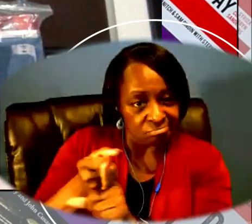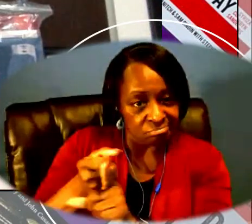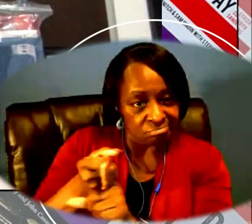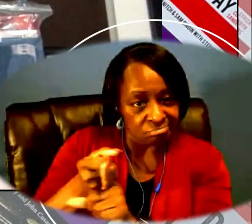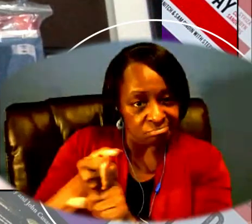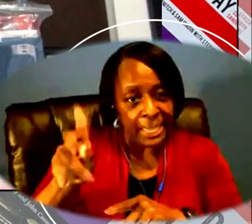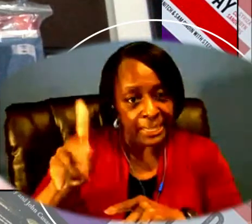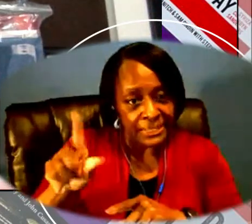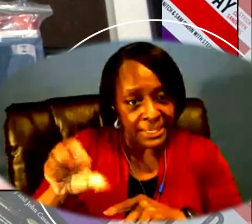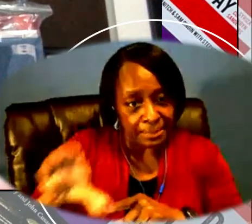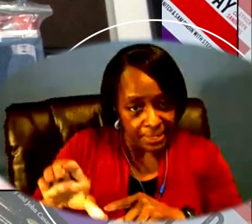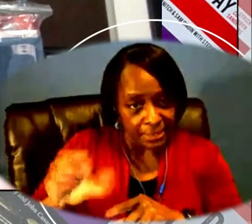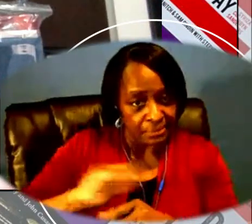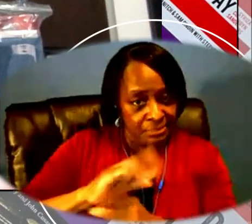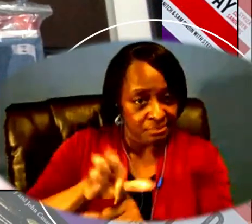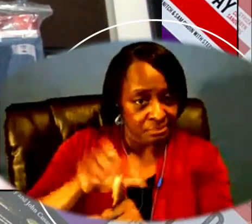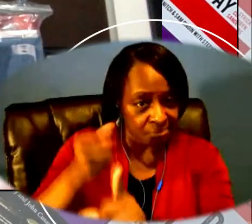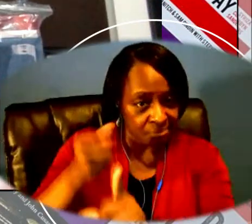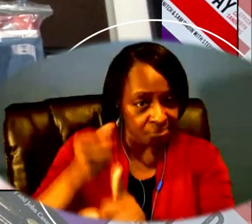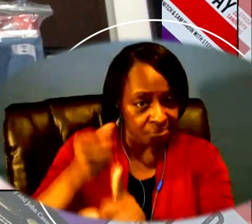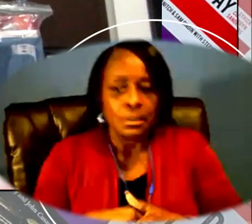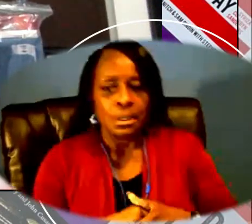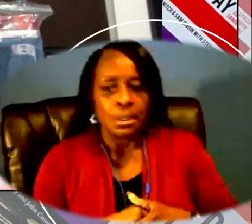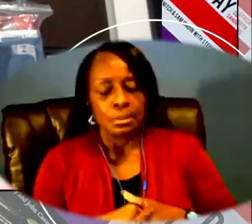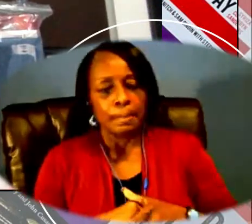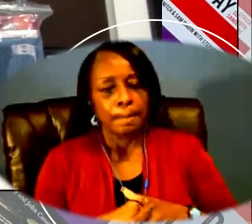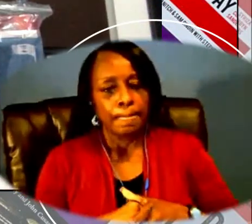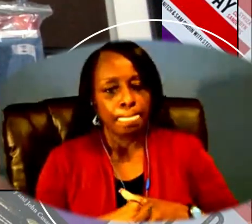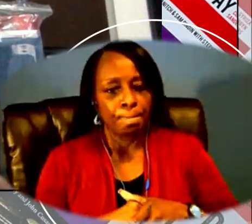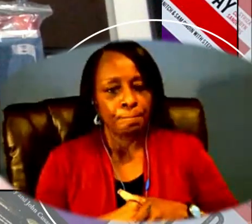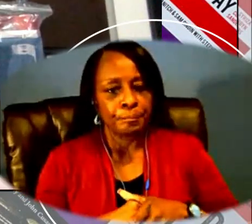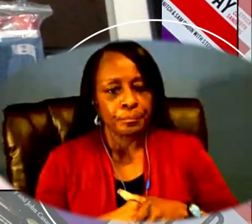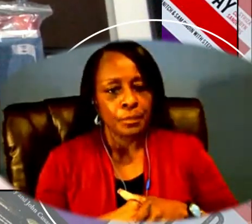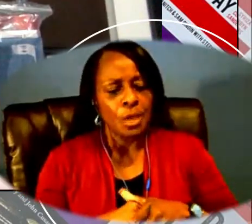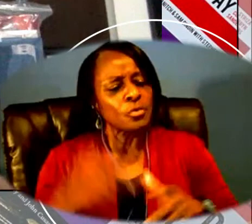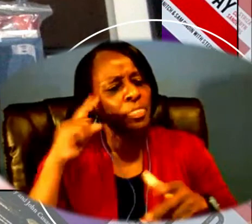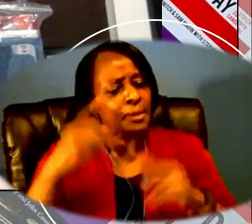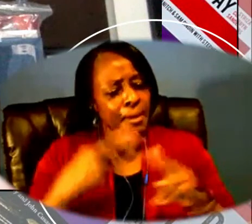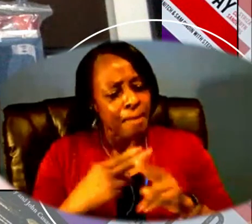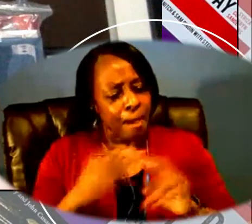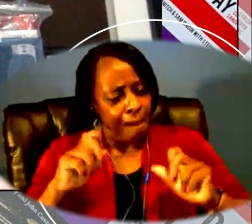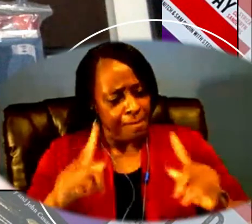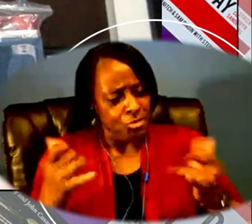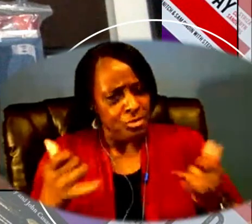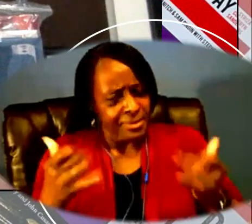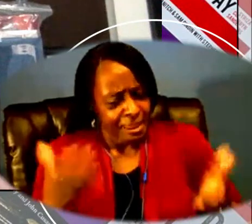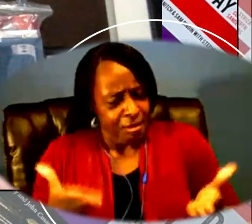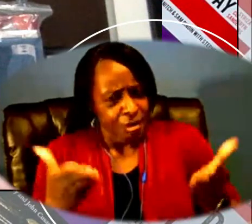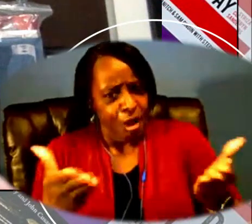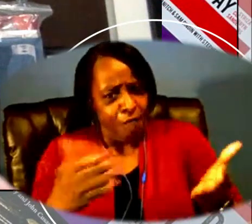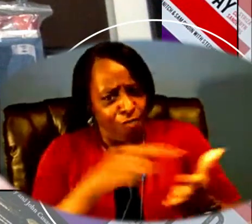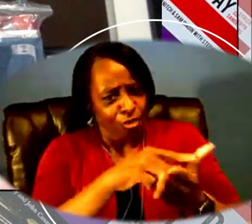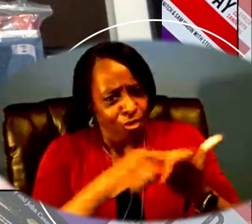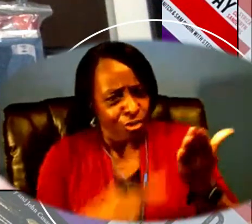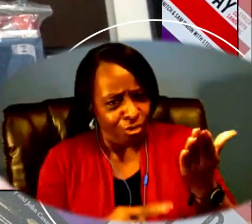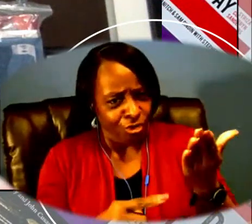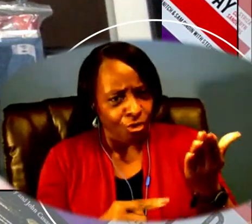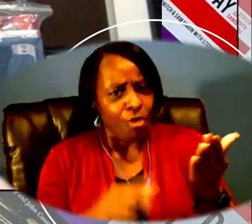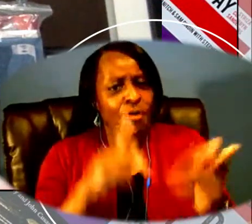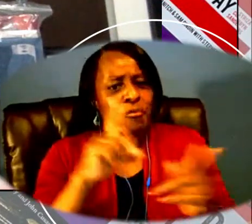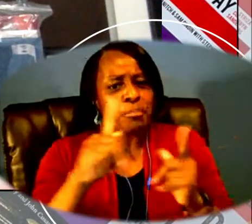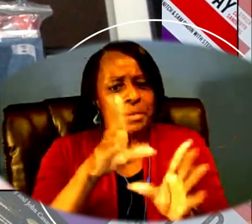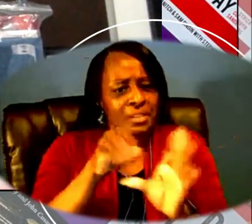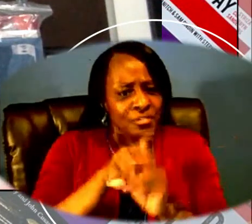really needed conversations. So really thinking of the fact that what this opportunity is offering us is for folks who have been in this work for a